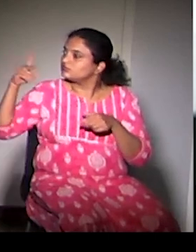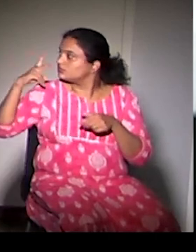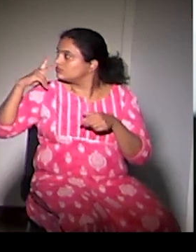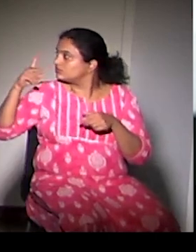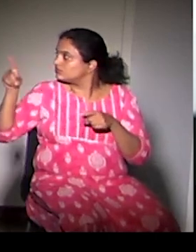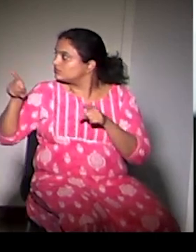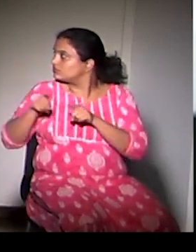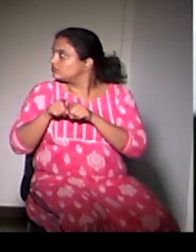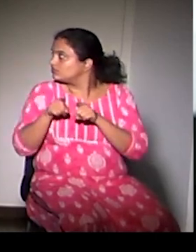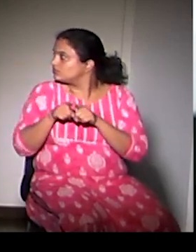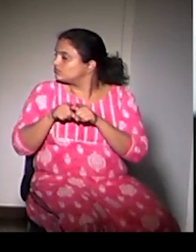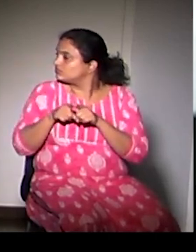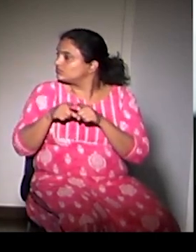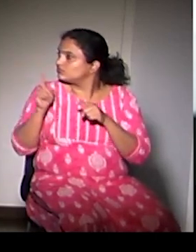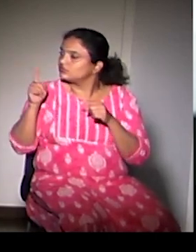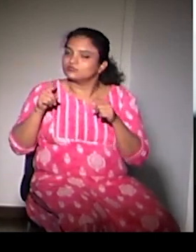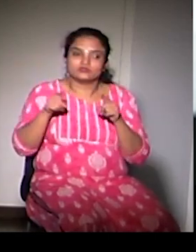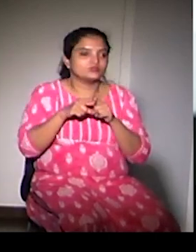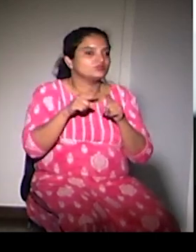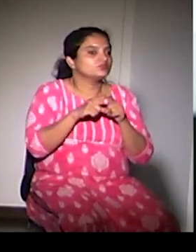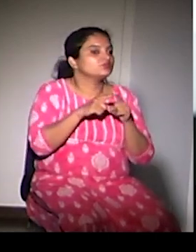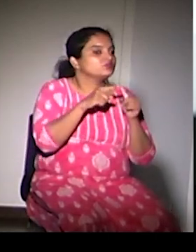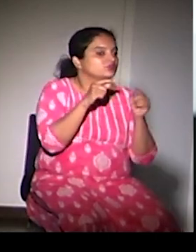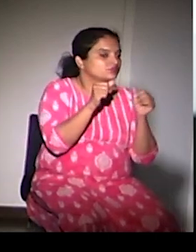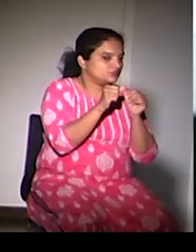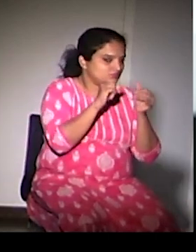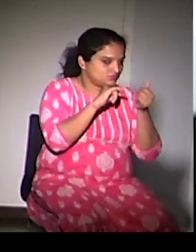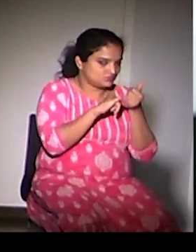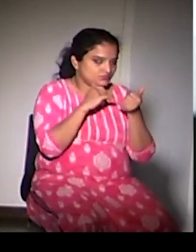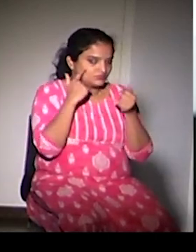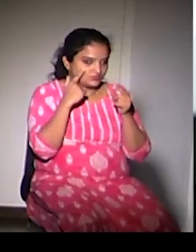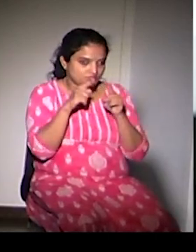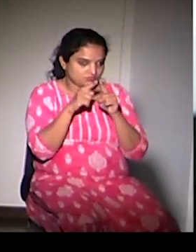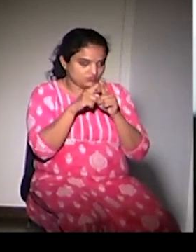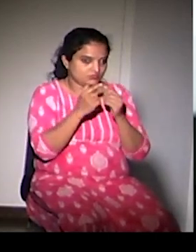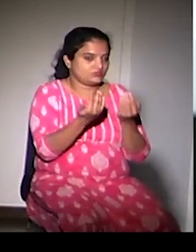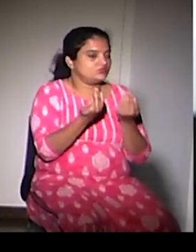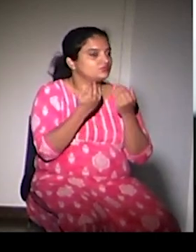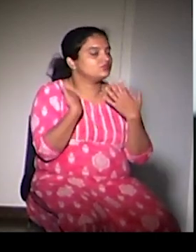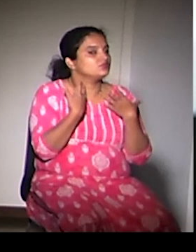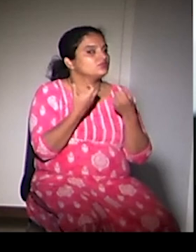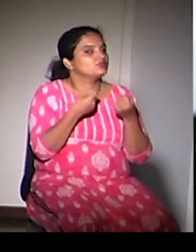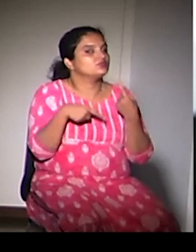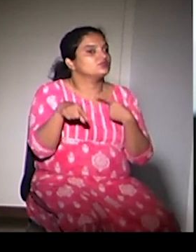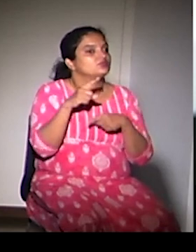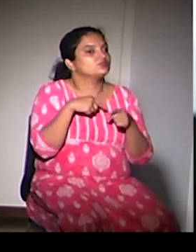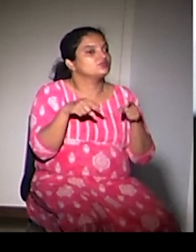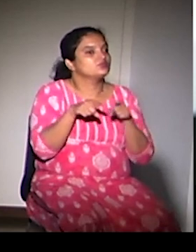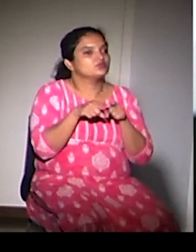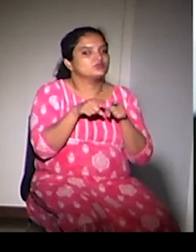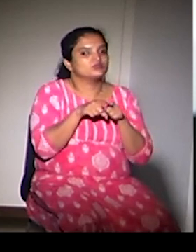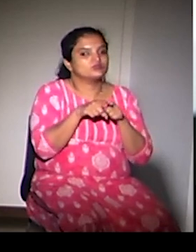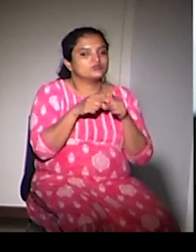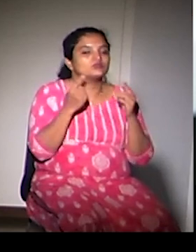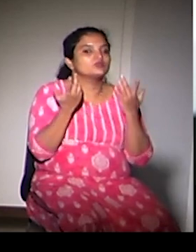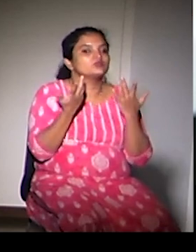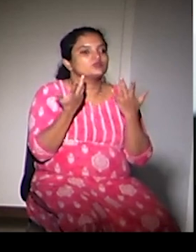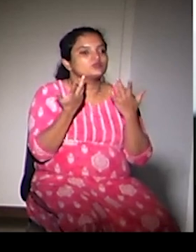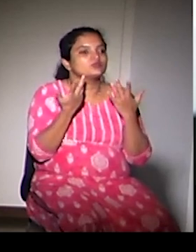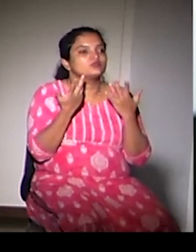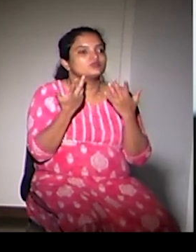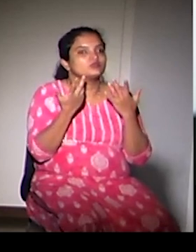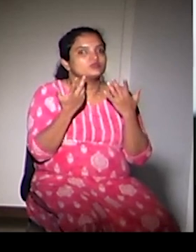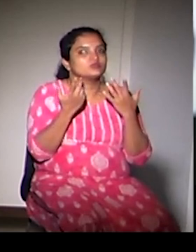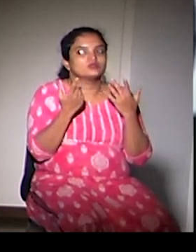not under the protection of the ASI, so things are a little bit more precarious. But that's the end of